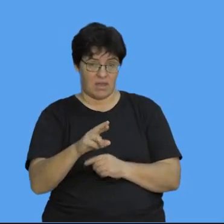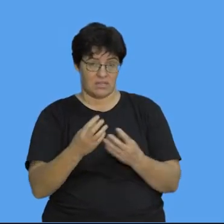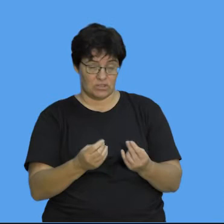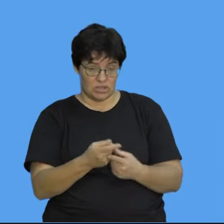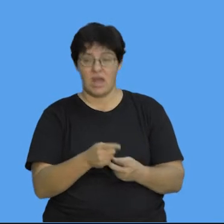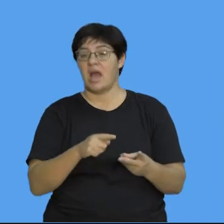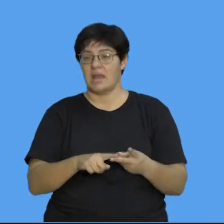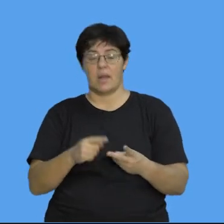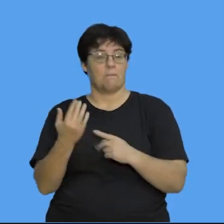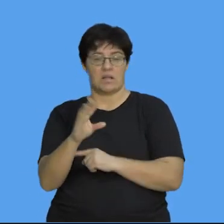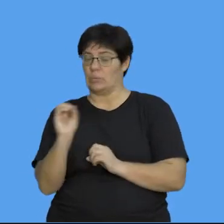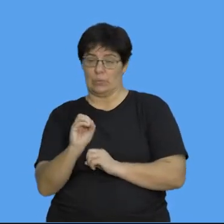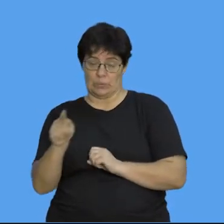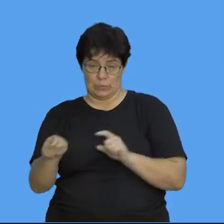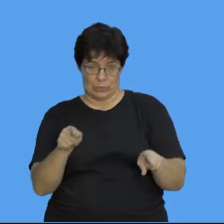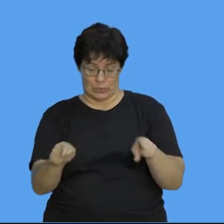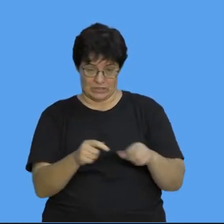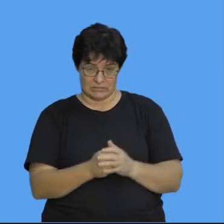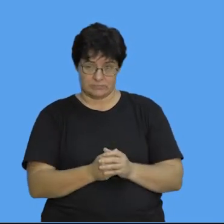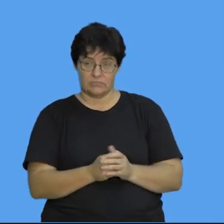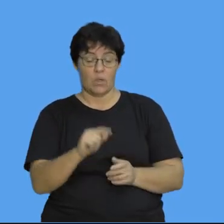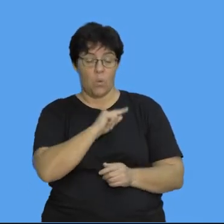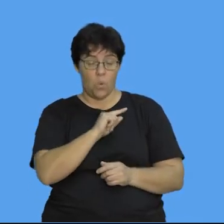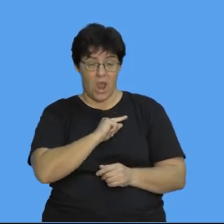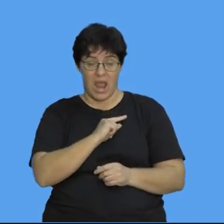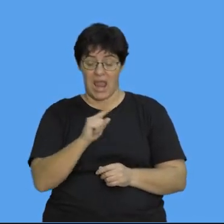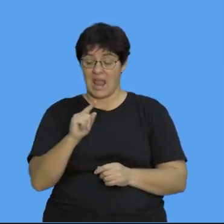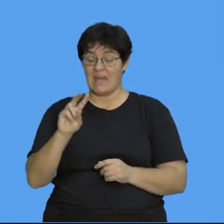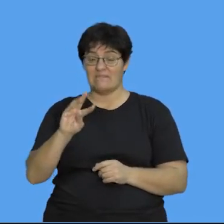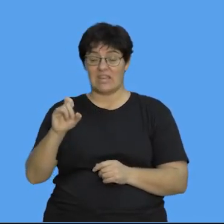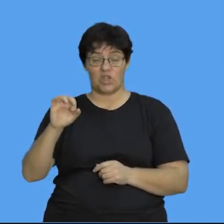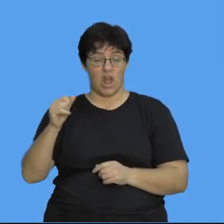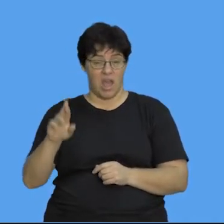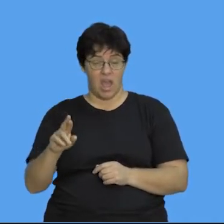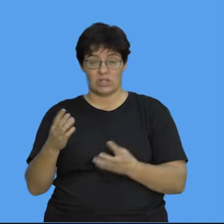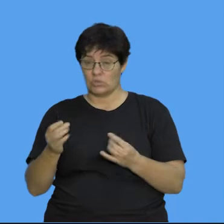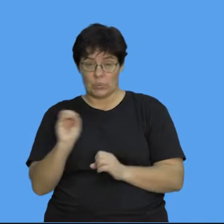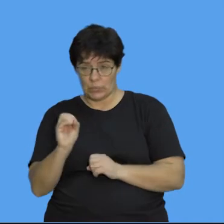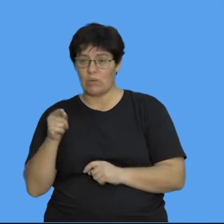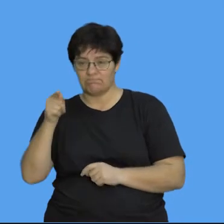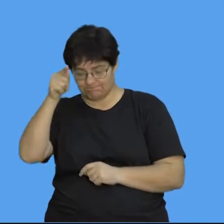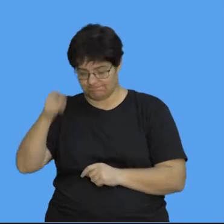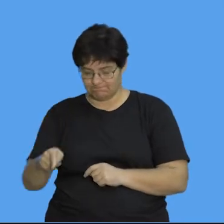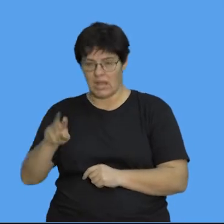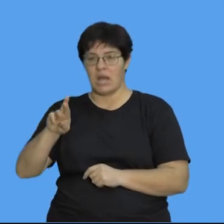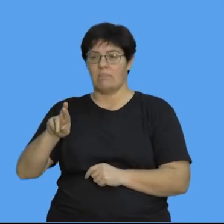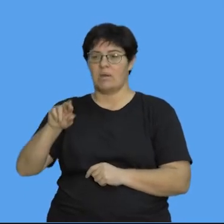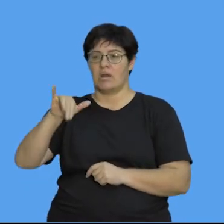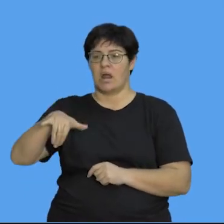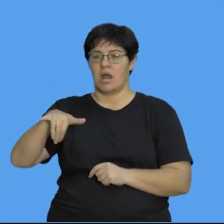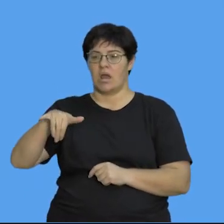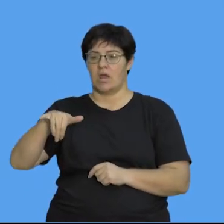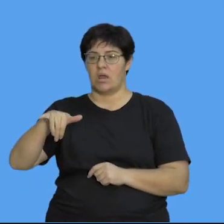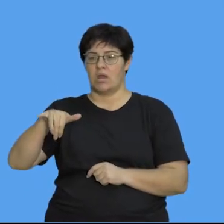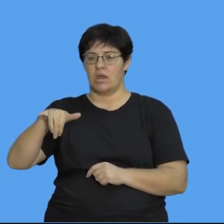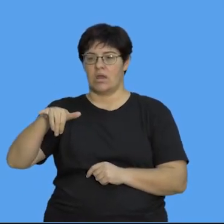and plants that didn't, right? So because they had no vascular tissue, they belong to the bryophytes.